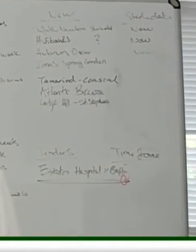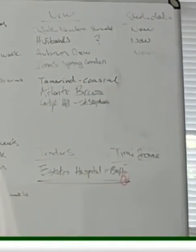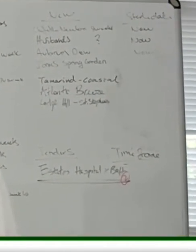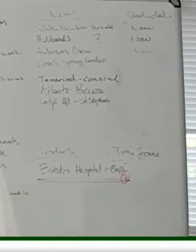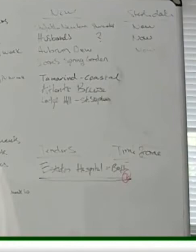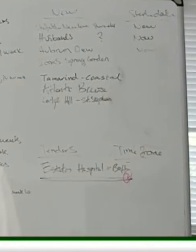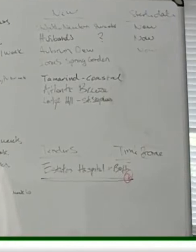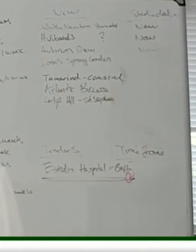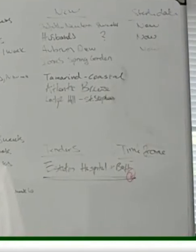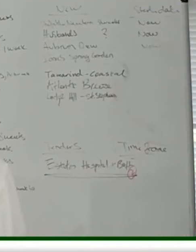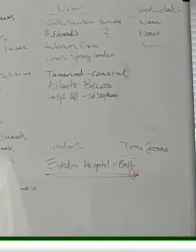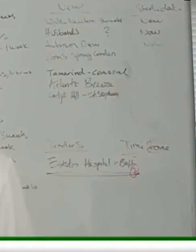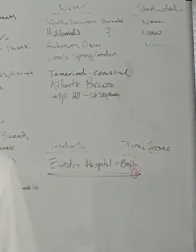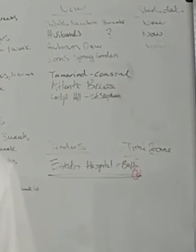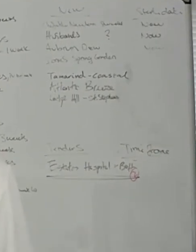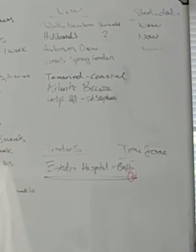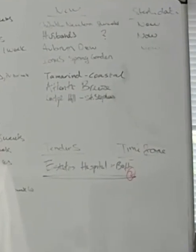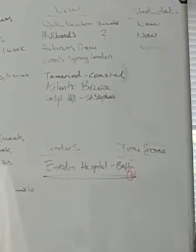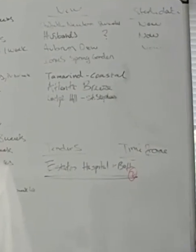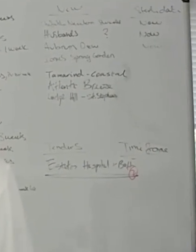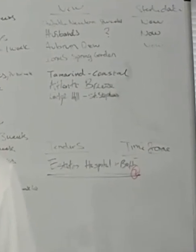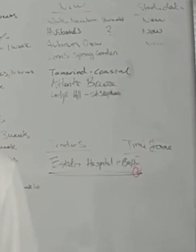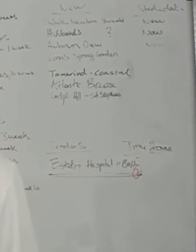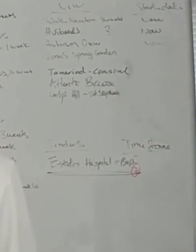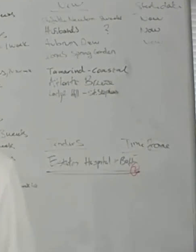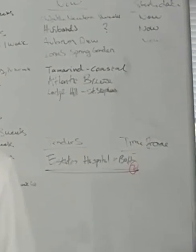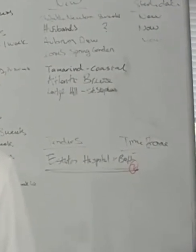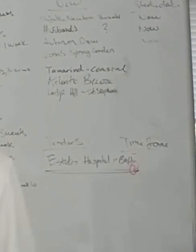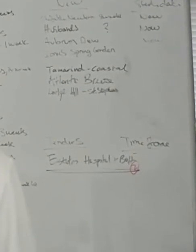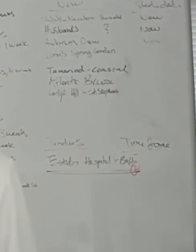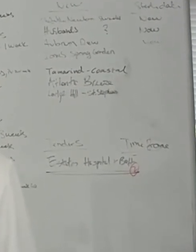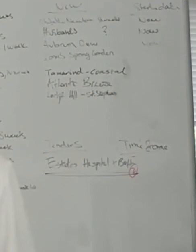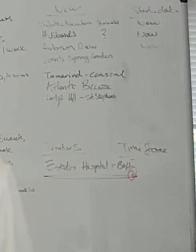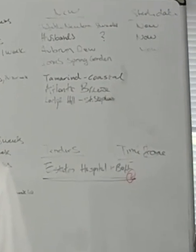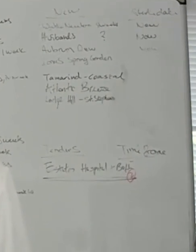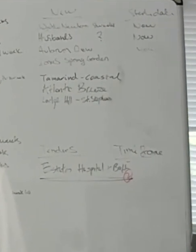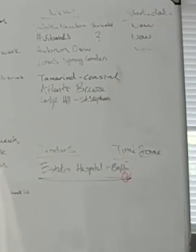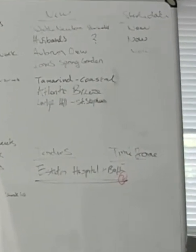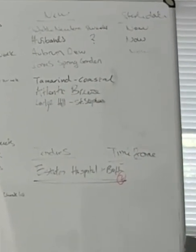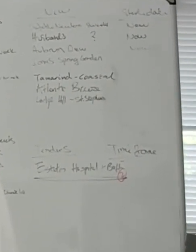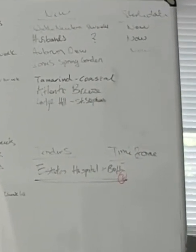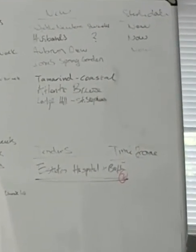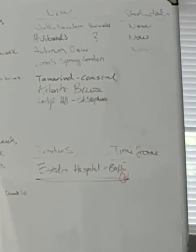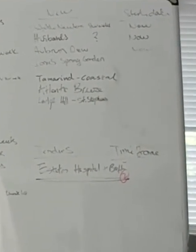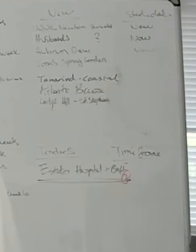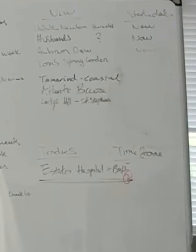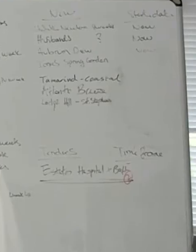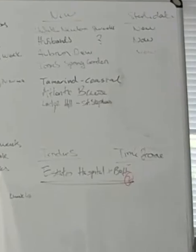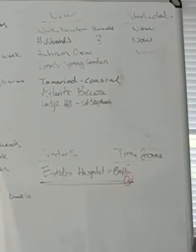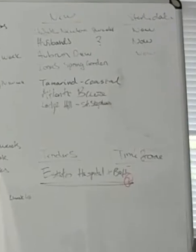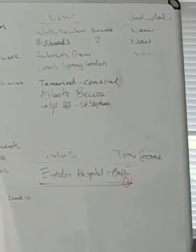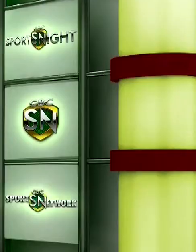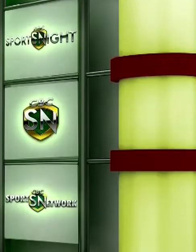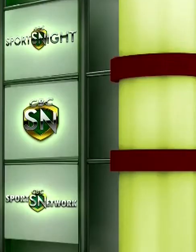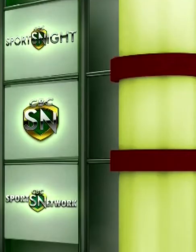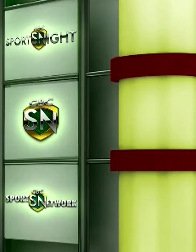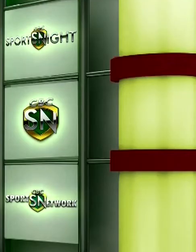put on some fresh tires and get ready to go. Are you ready for it? I am ready, yeah. Looking forward to getting in the car and driving